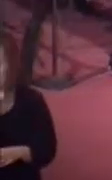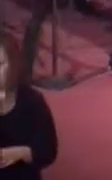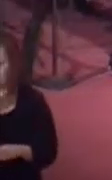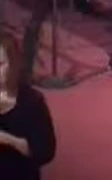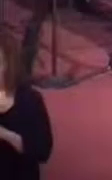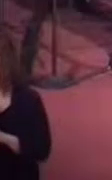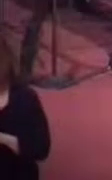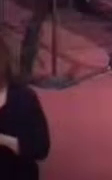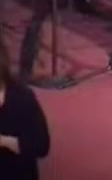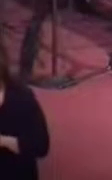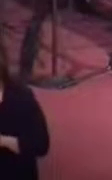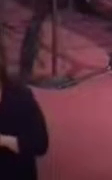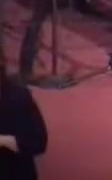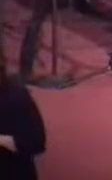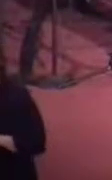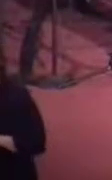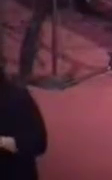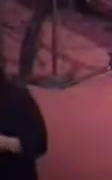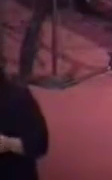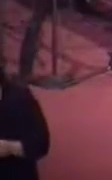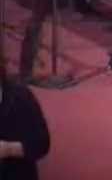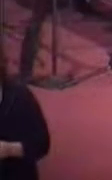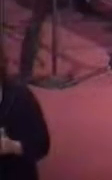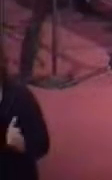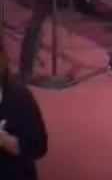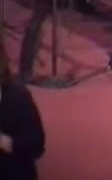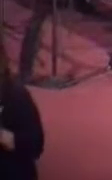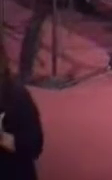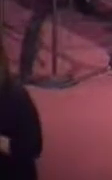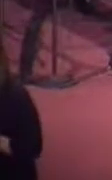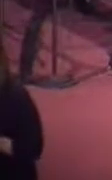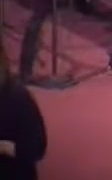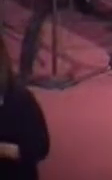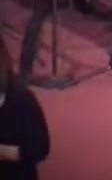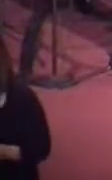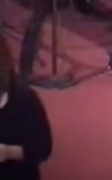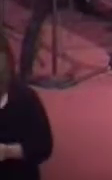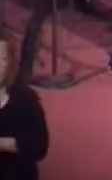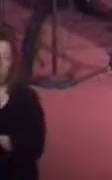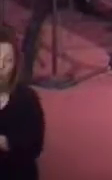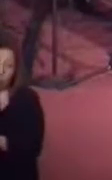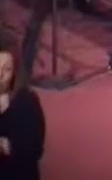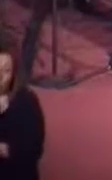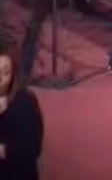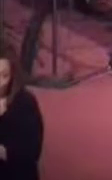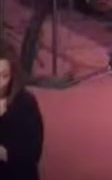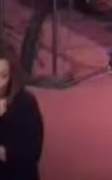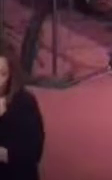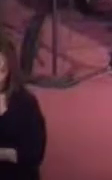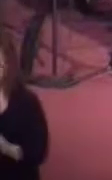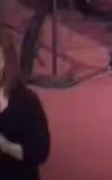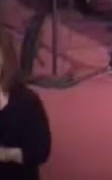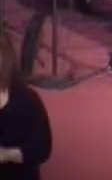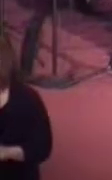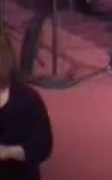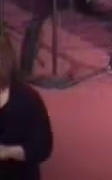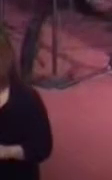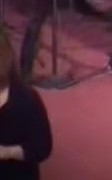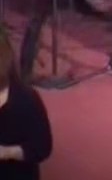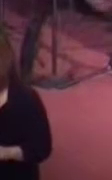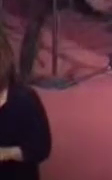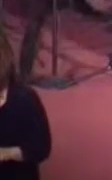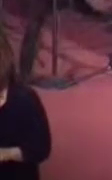to fulfill the providential plan of God. God is at work. Look what King Cyrus said in Ezra